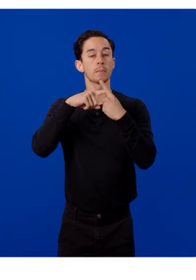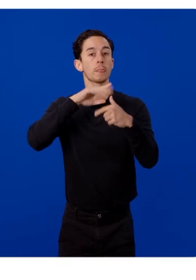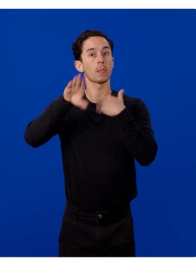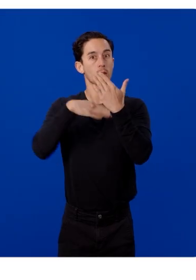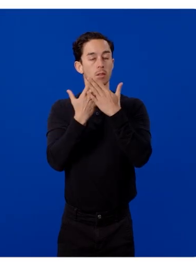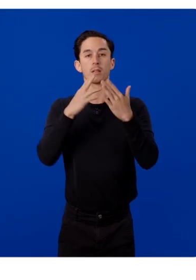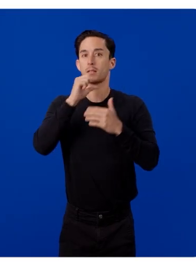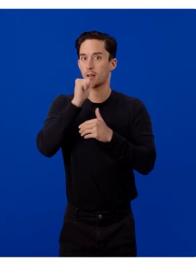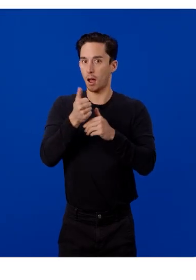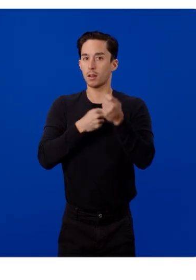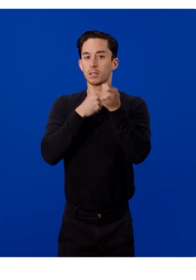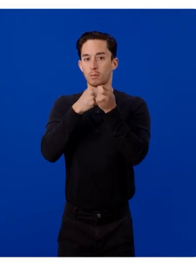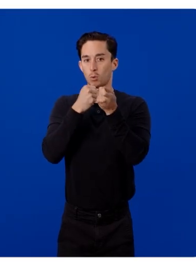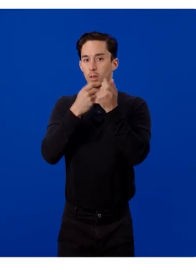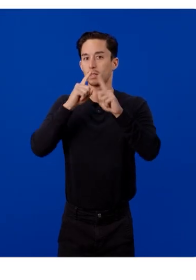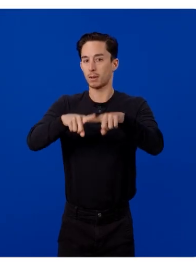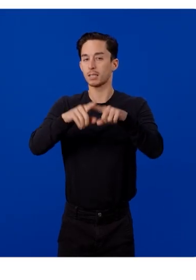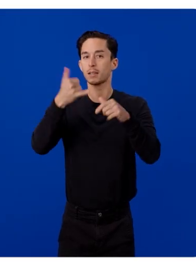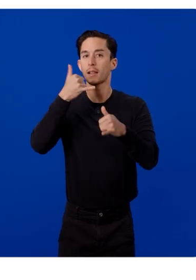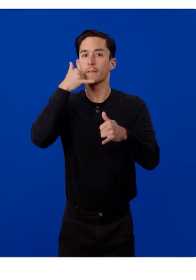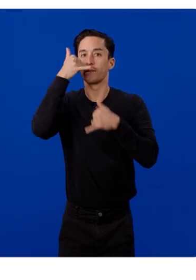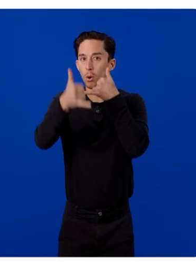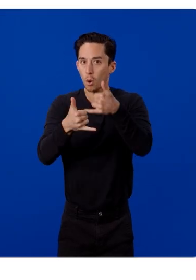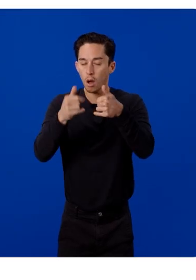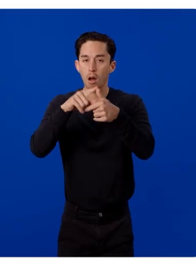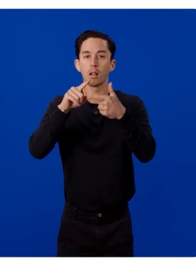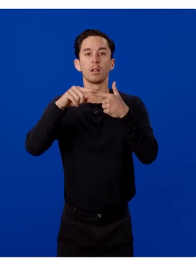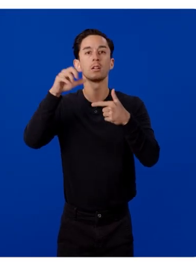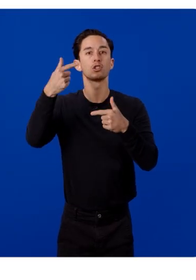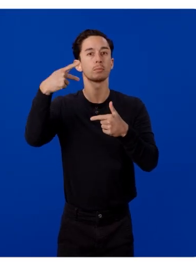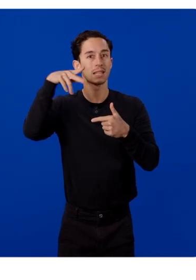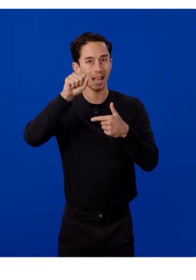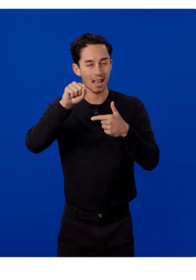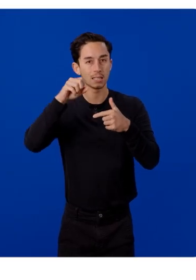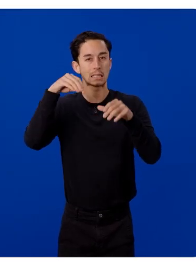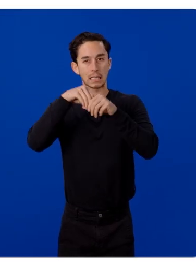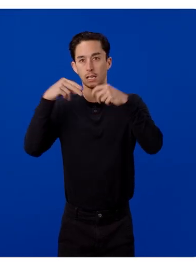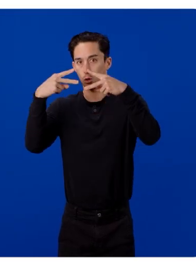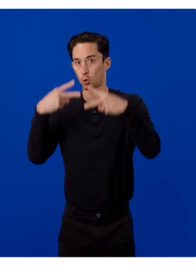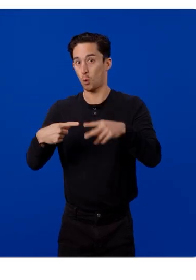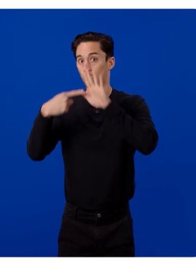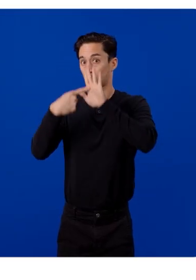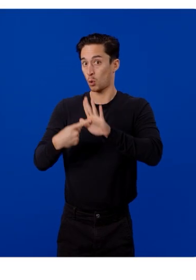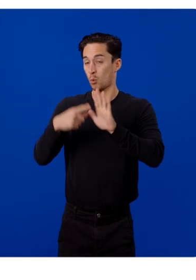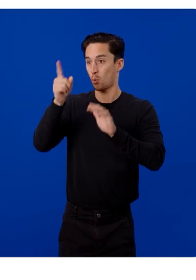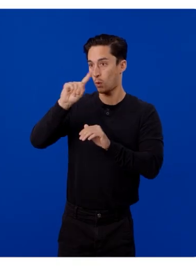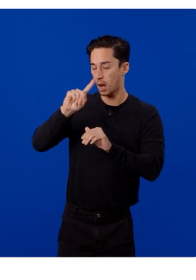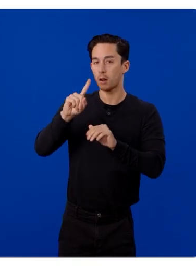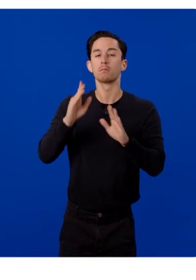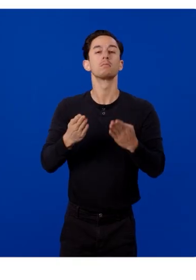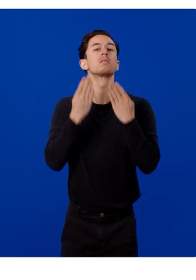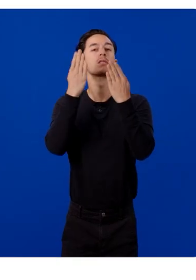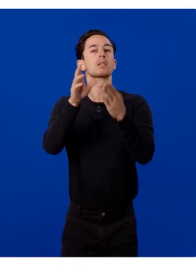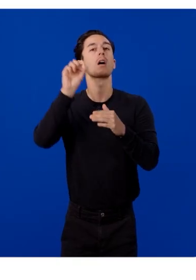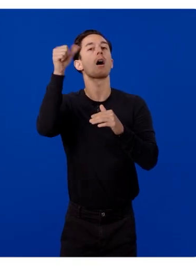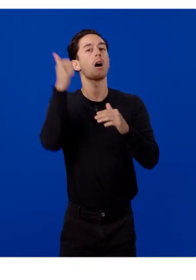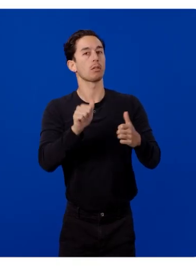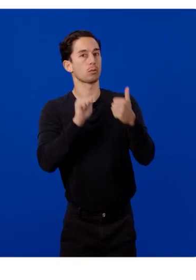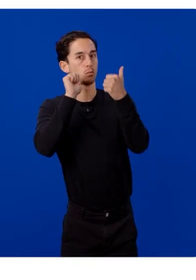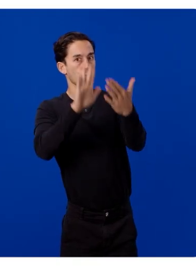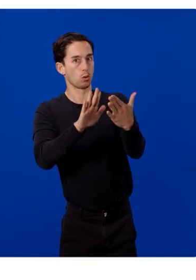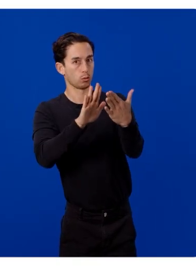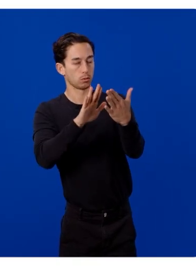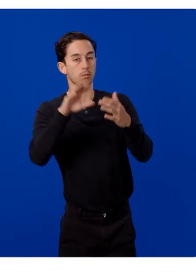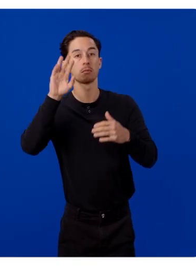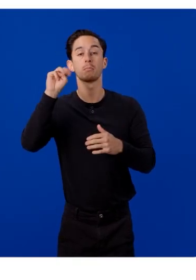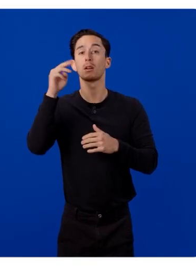unsupported dependencies like phone calling or GPS in your code and suggest an alternate way of handling them. Meta Horizon OS